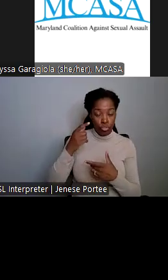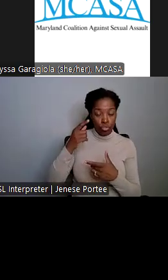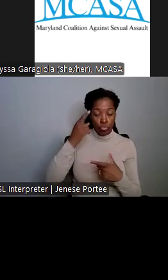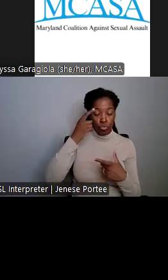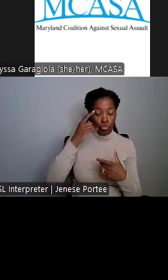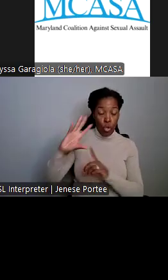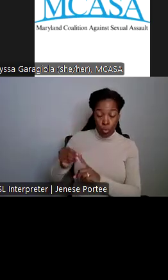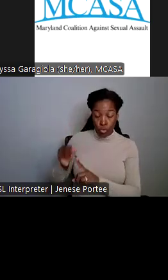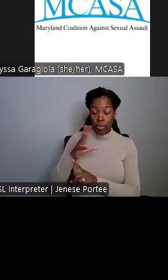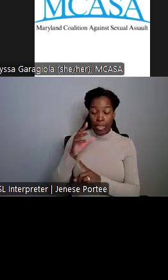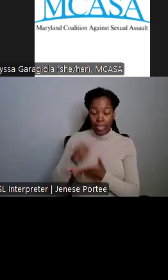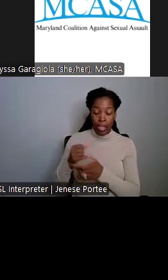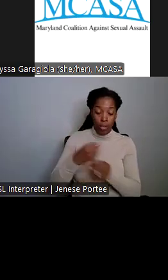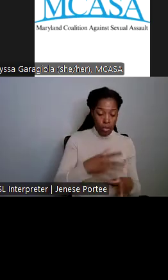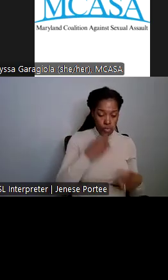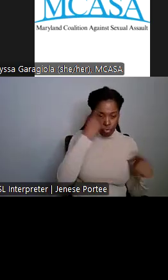create,